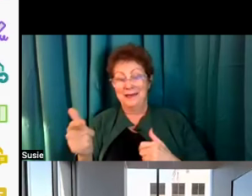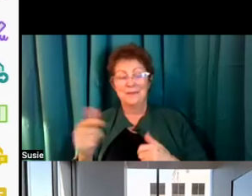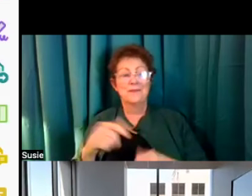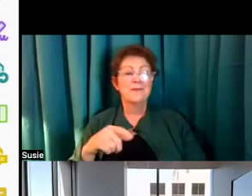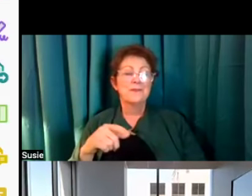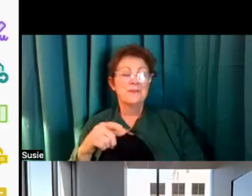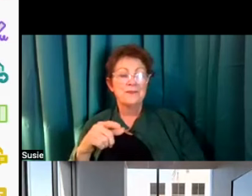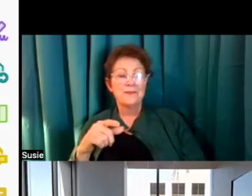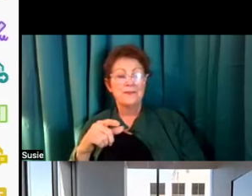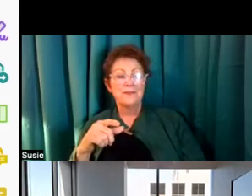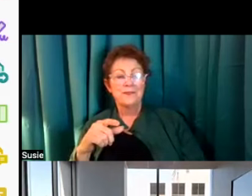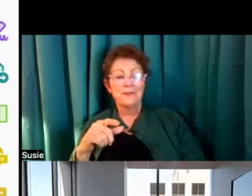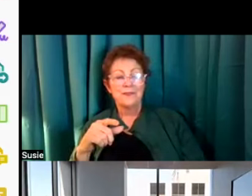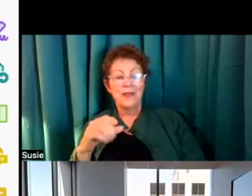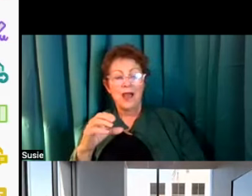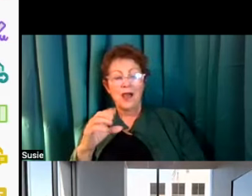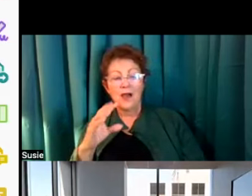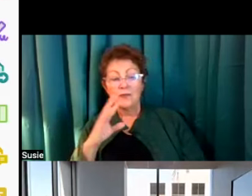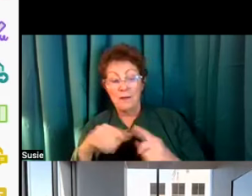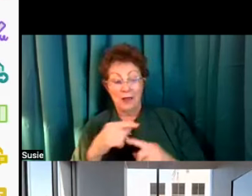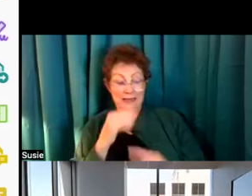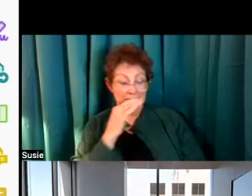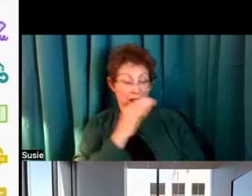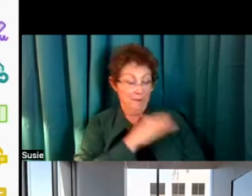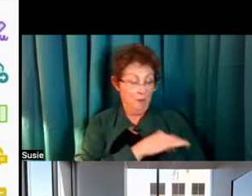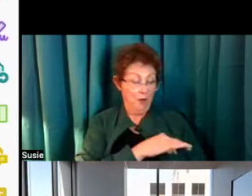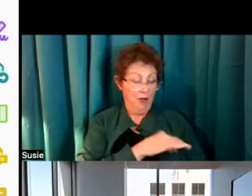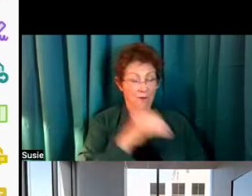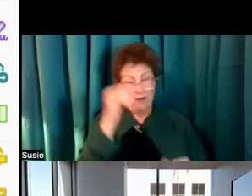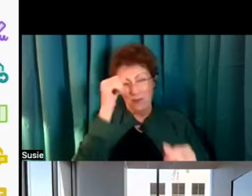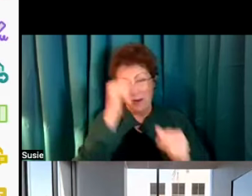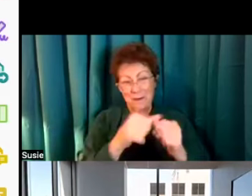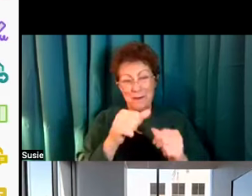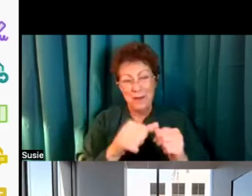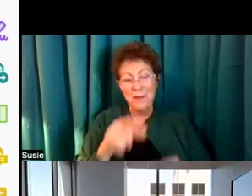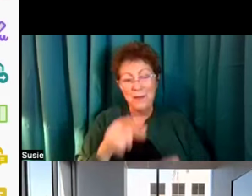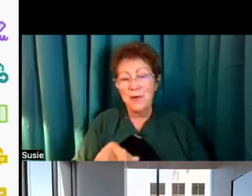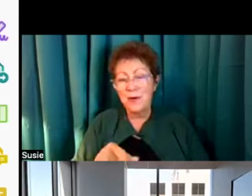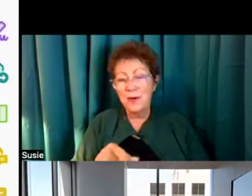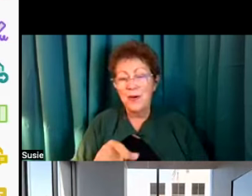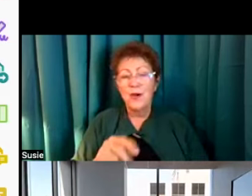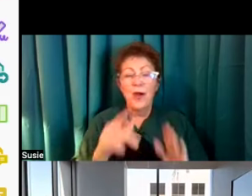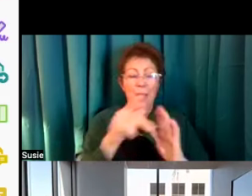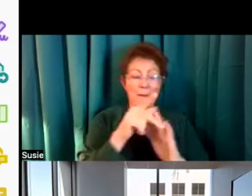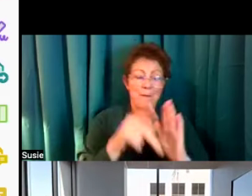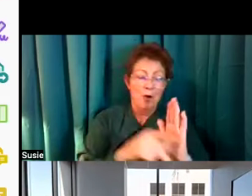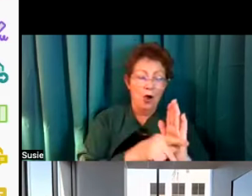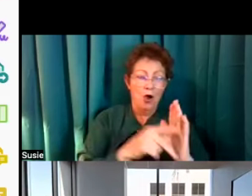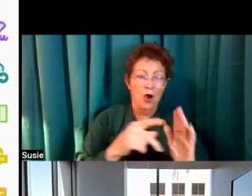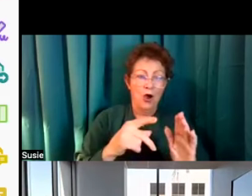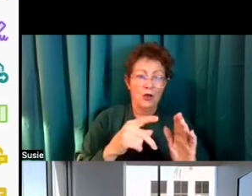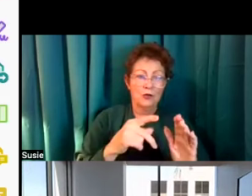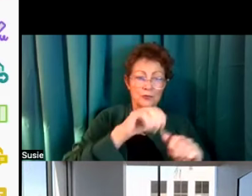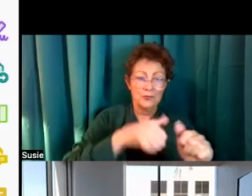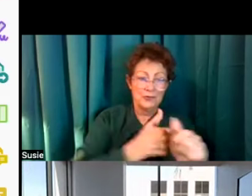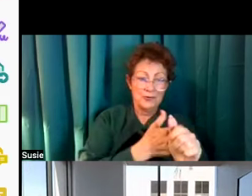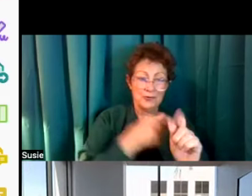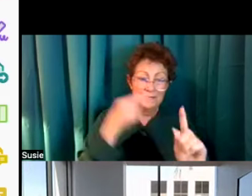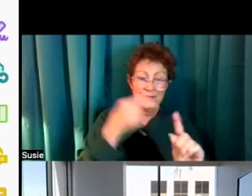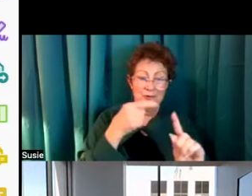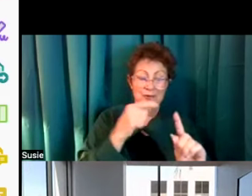the outset in talking about nonprofits, to kind of remember the policy rationale behind nonprofits.